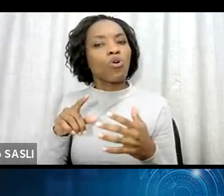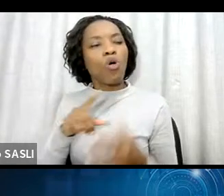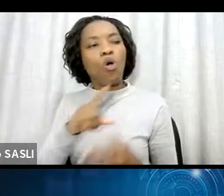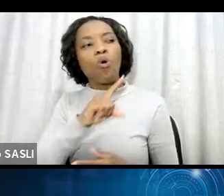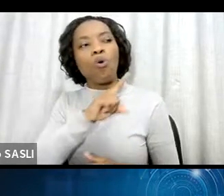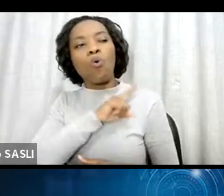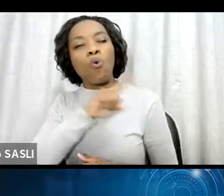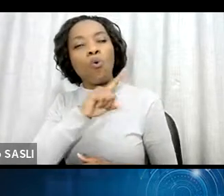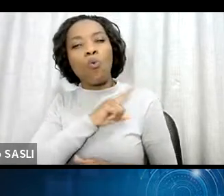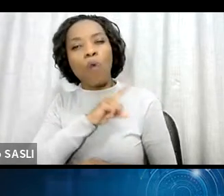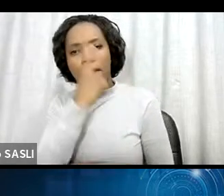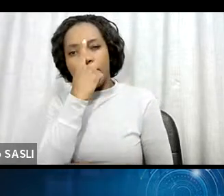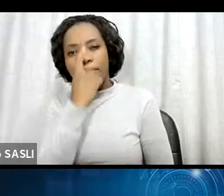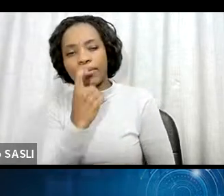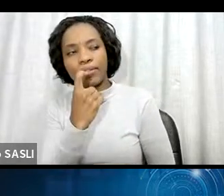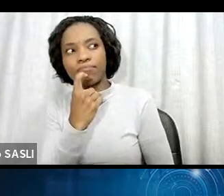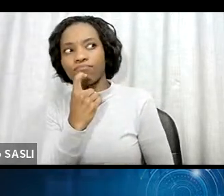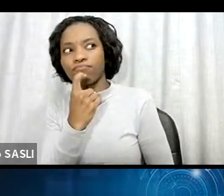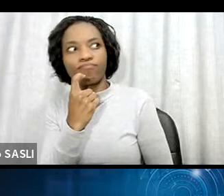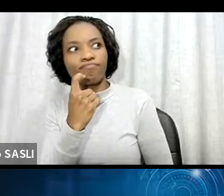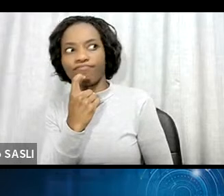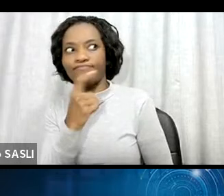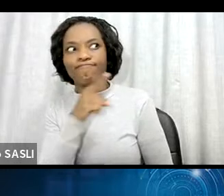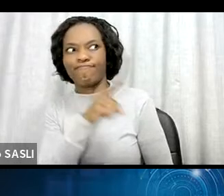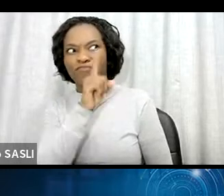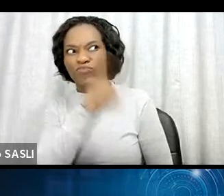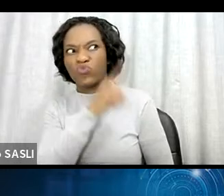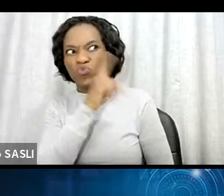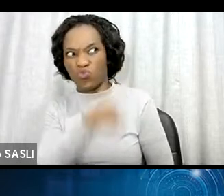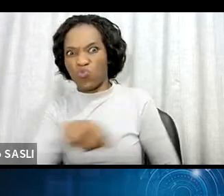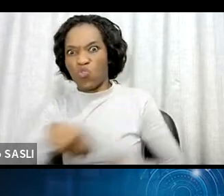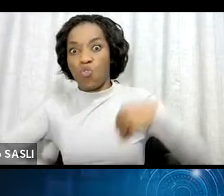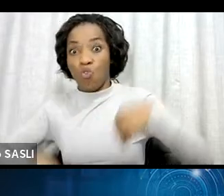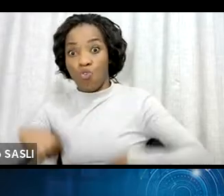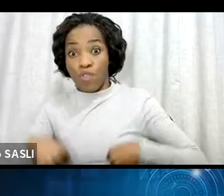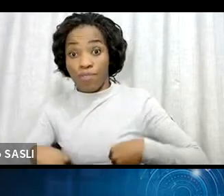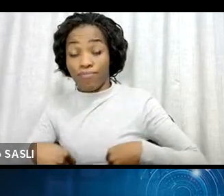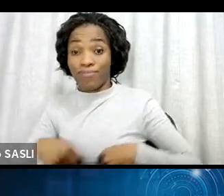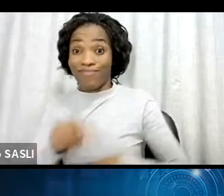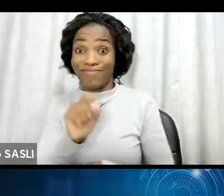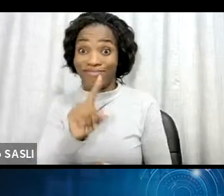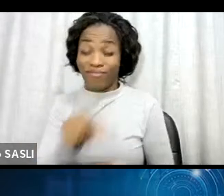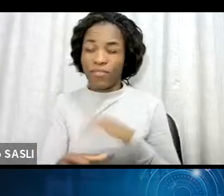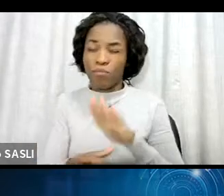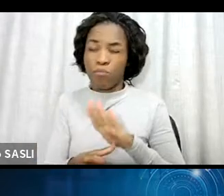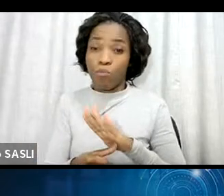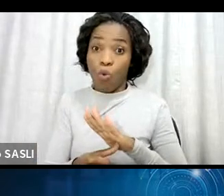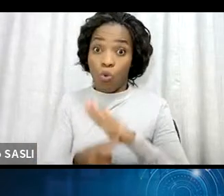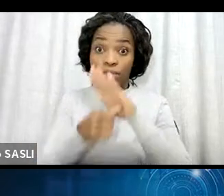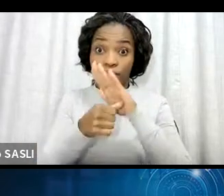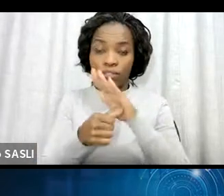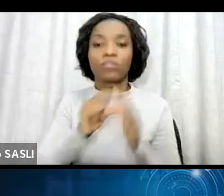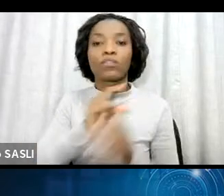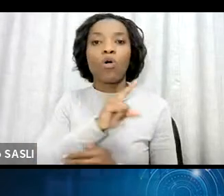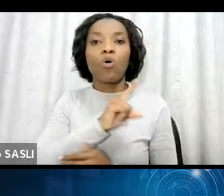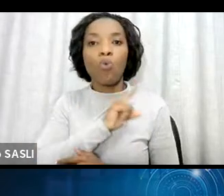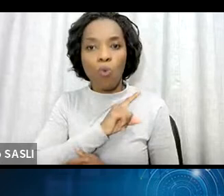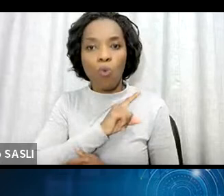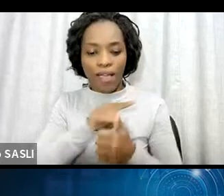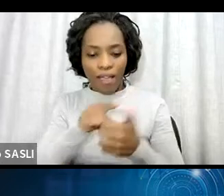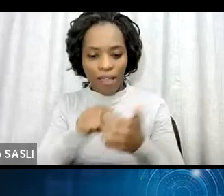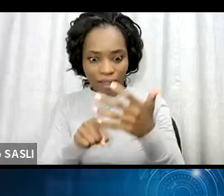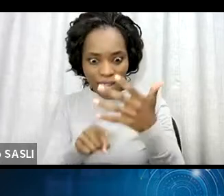this activity was improper. This is very important because when providing us with this